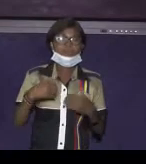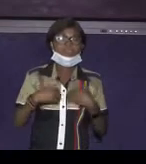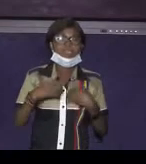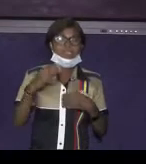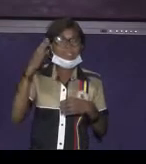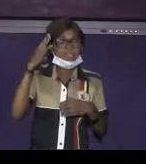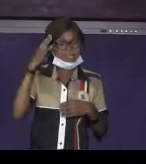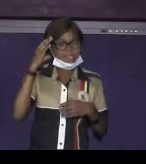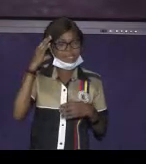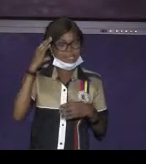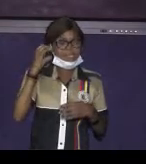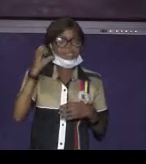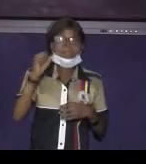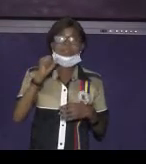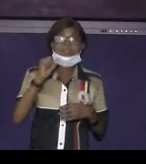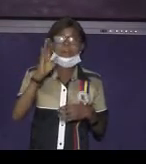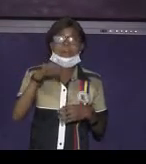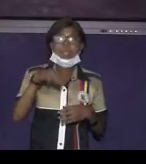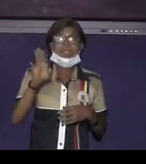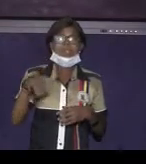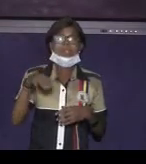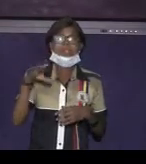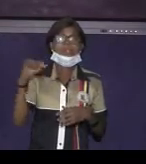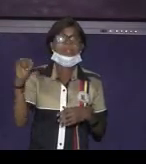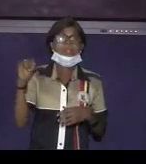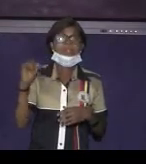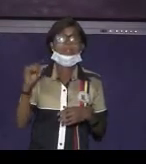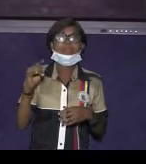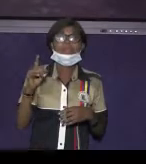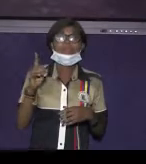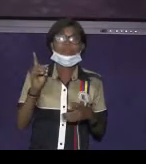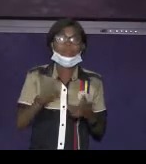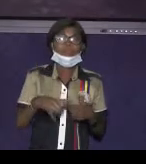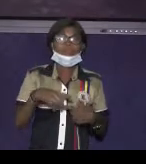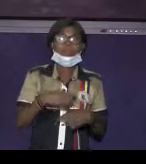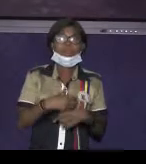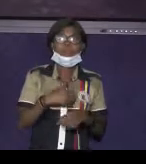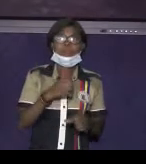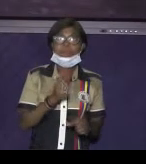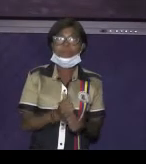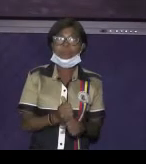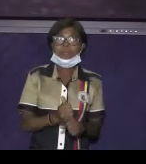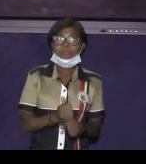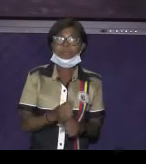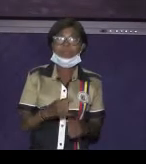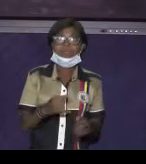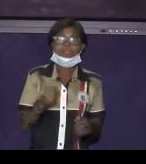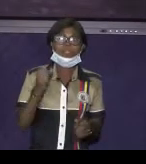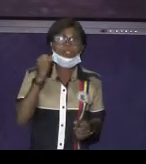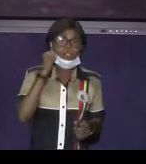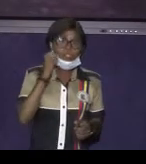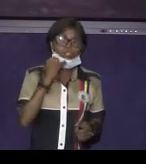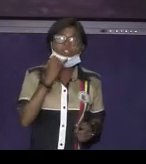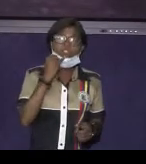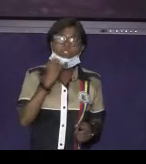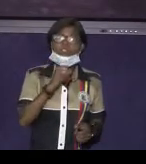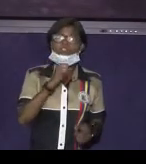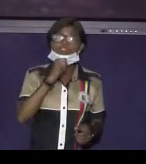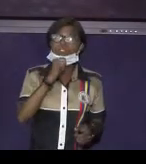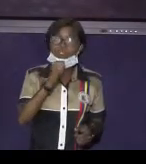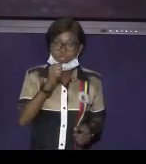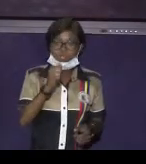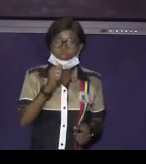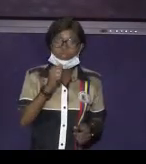Is painting. So, to make a negative sentence, it becomes she is